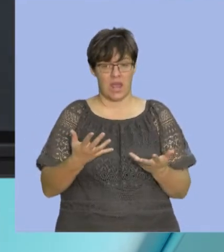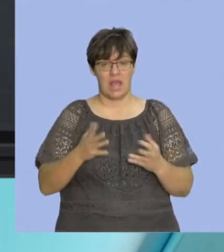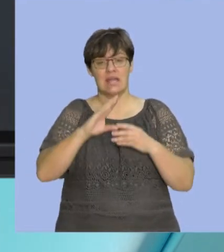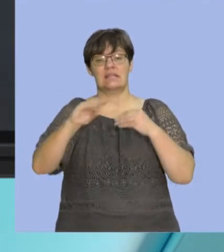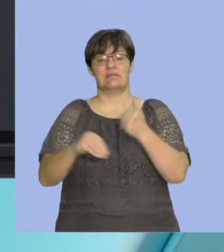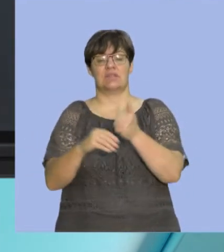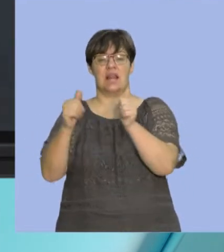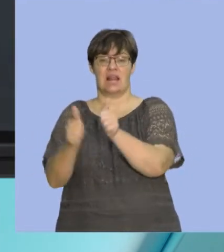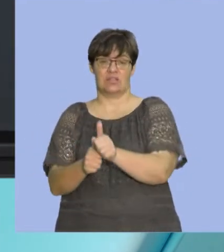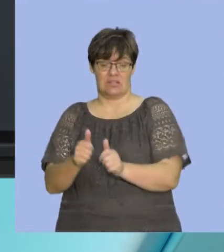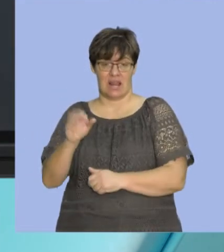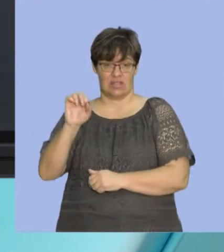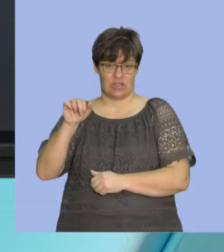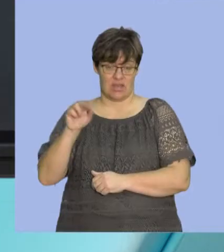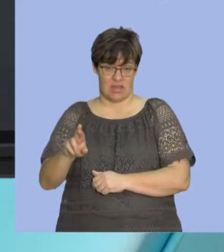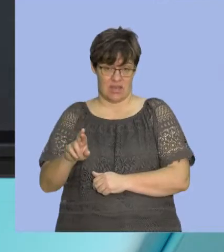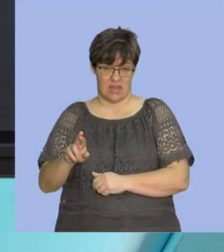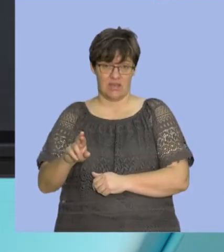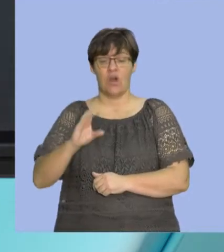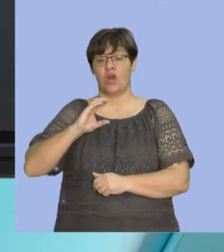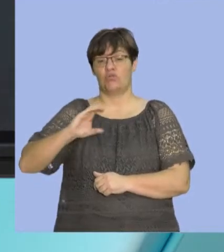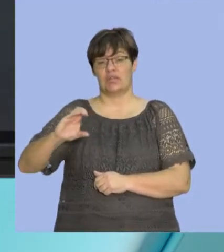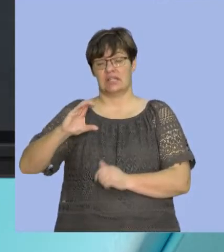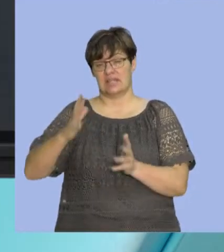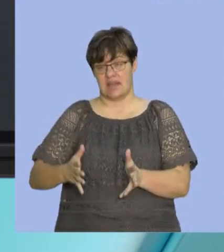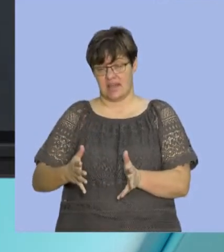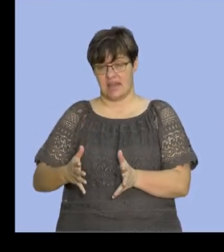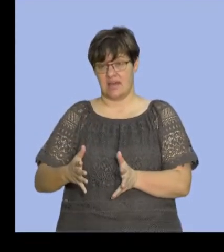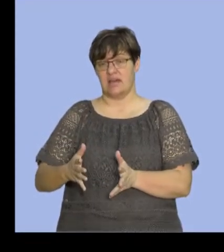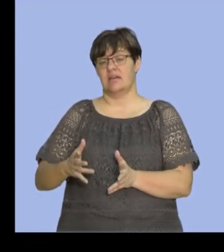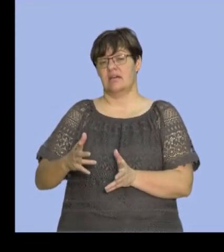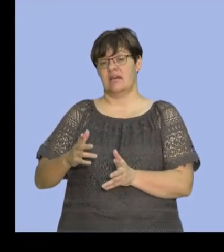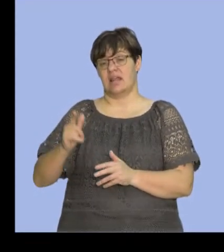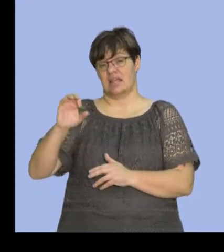subsidiary ledger, namely your creditors ledger. Okay.